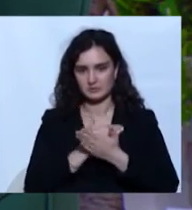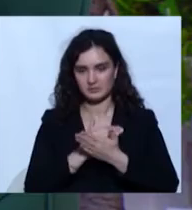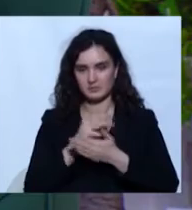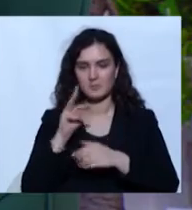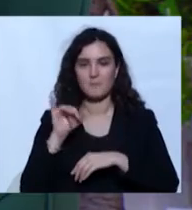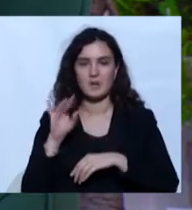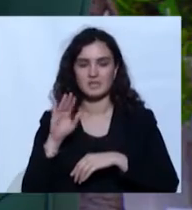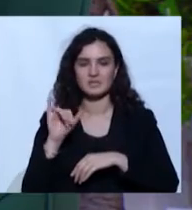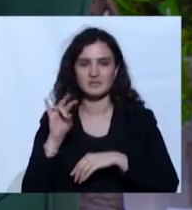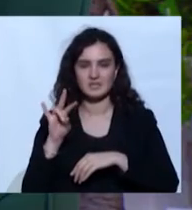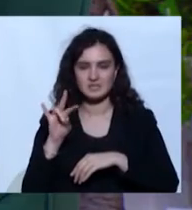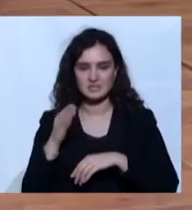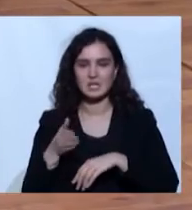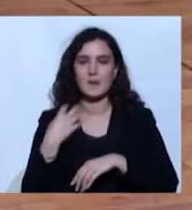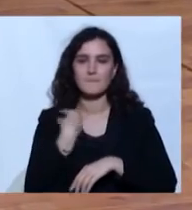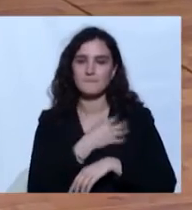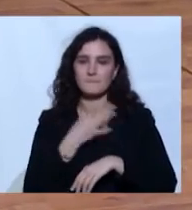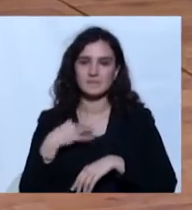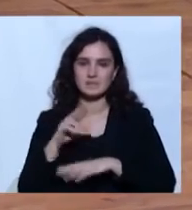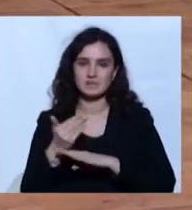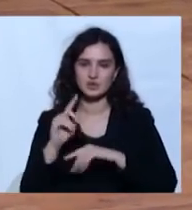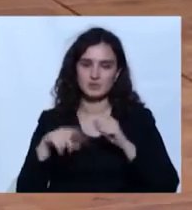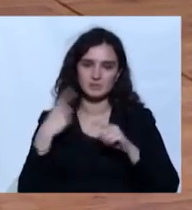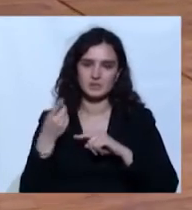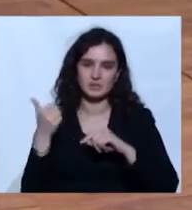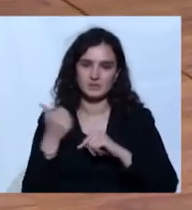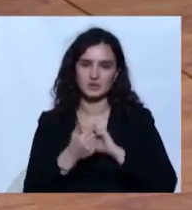The Prince and the Pauper. We'll see you all next week. And have a